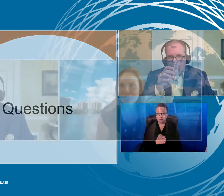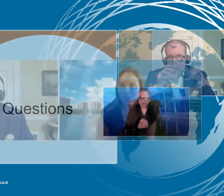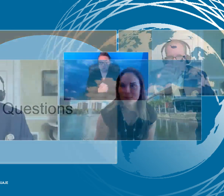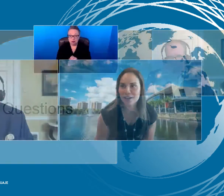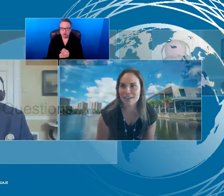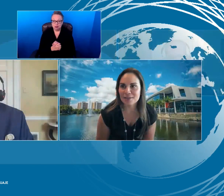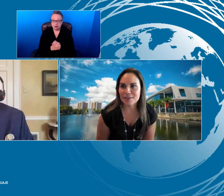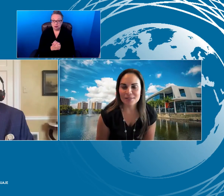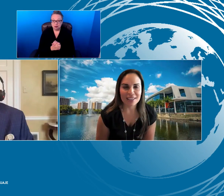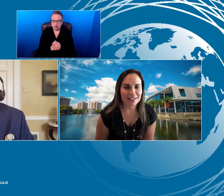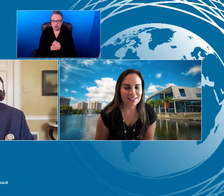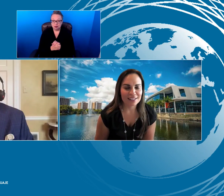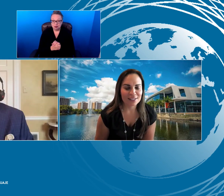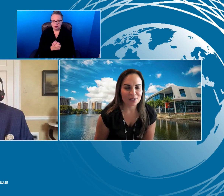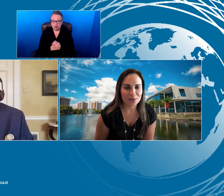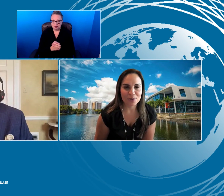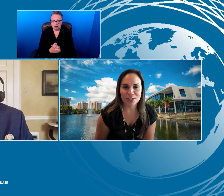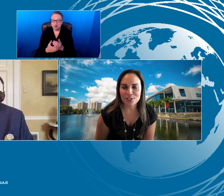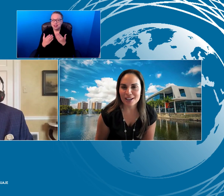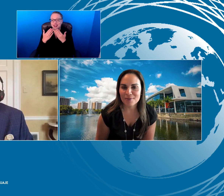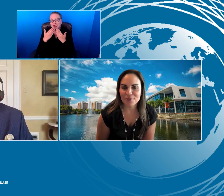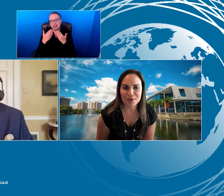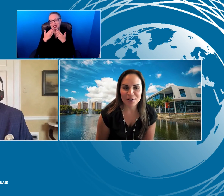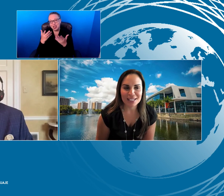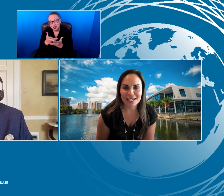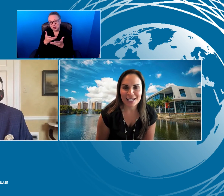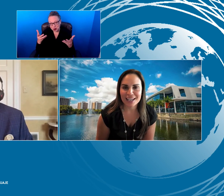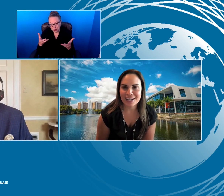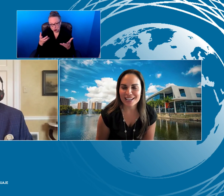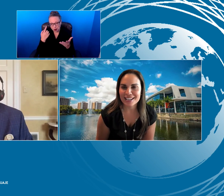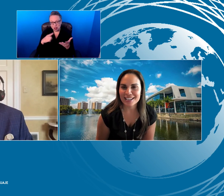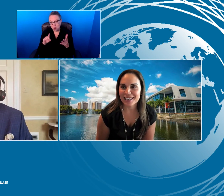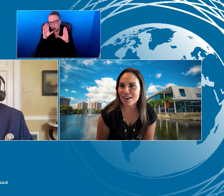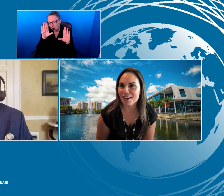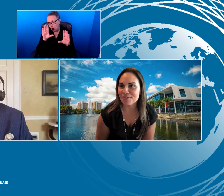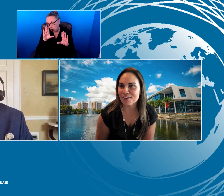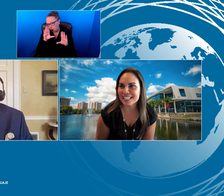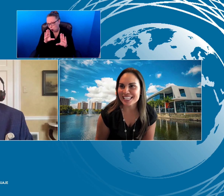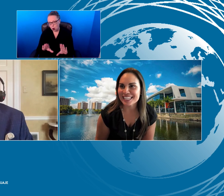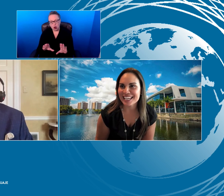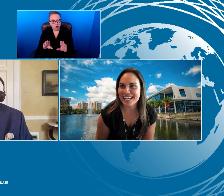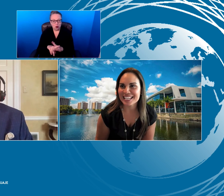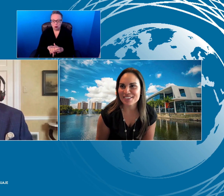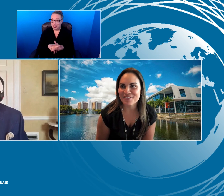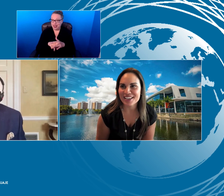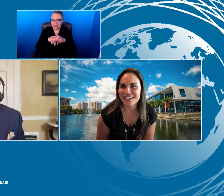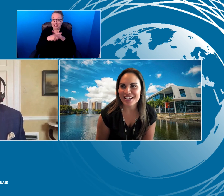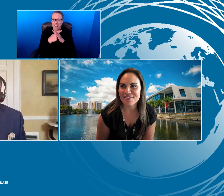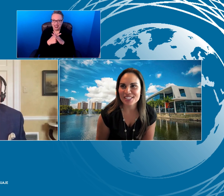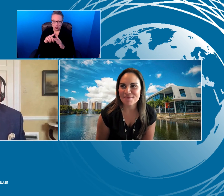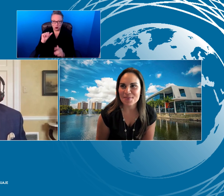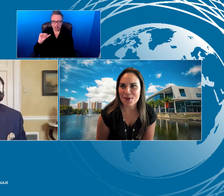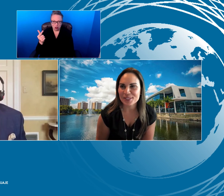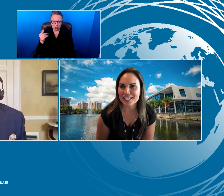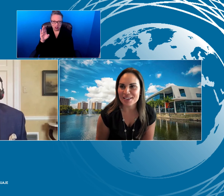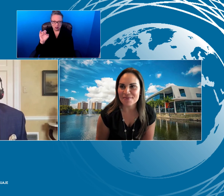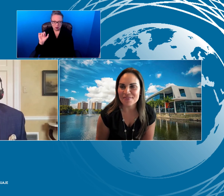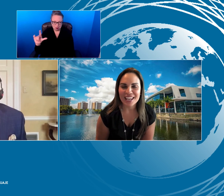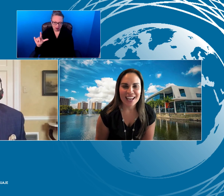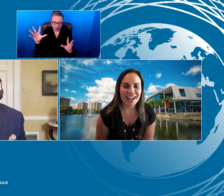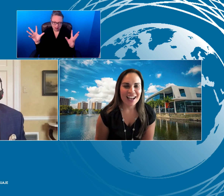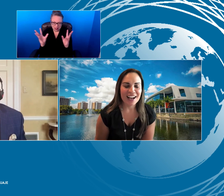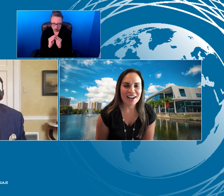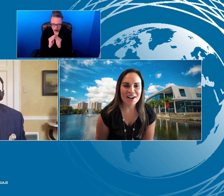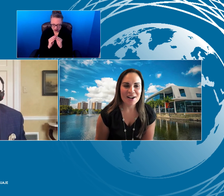Thank you, Dave and Dr. Rush for an amazing kickoff right to the AG Bell Symposium.